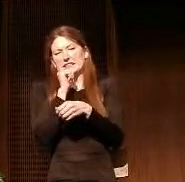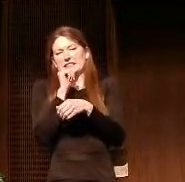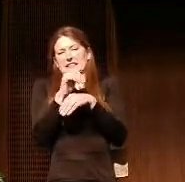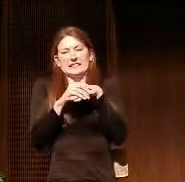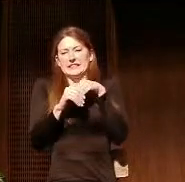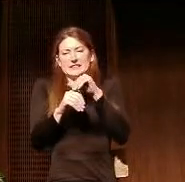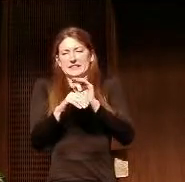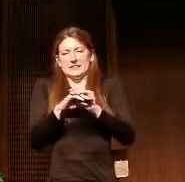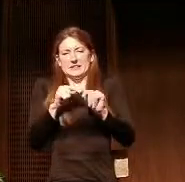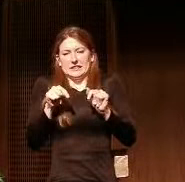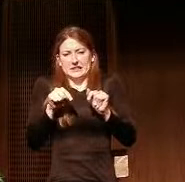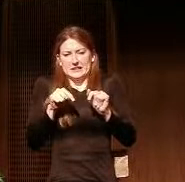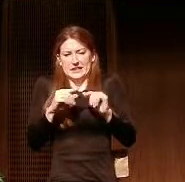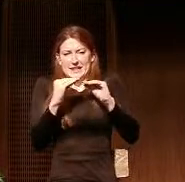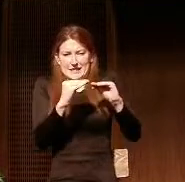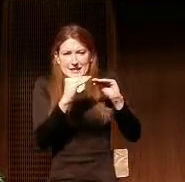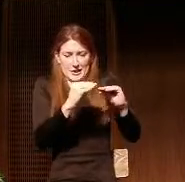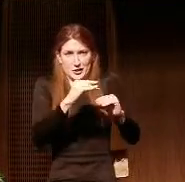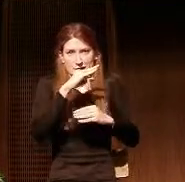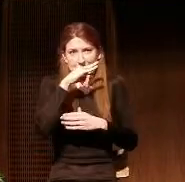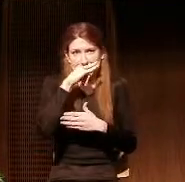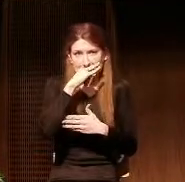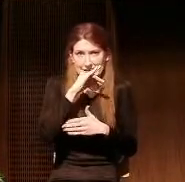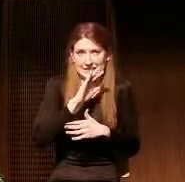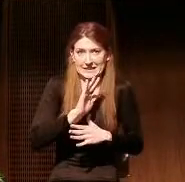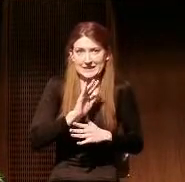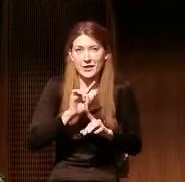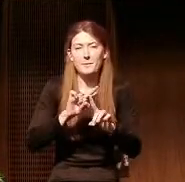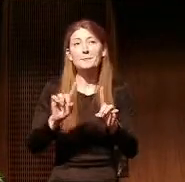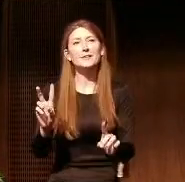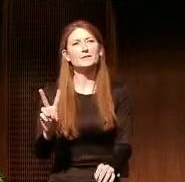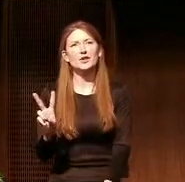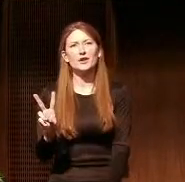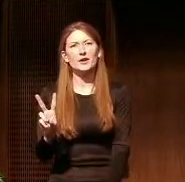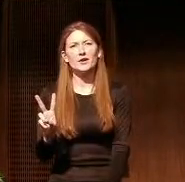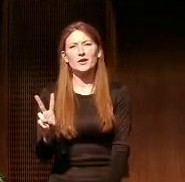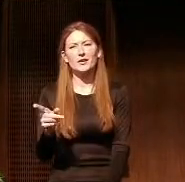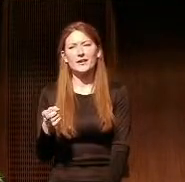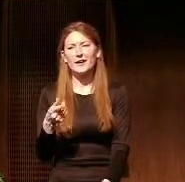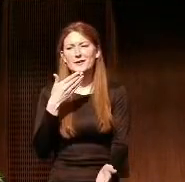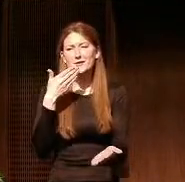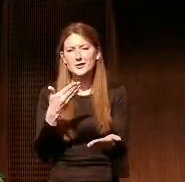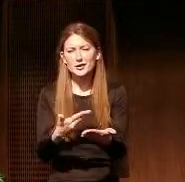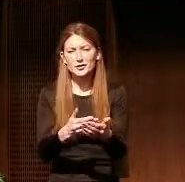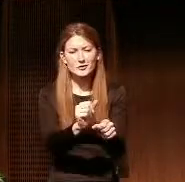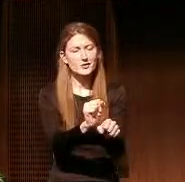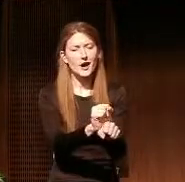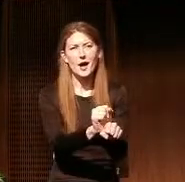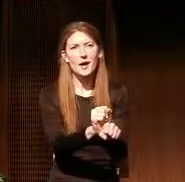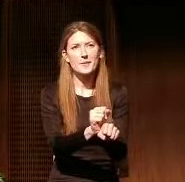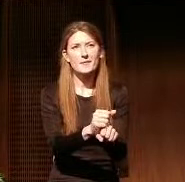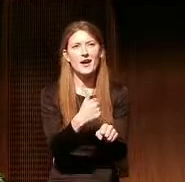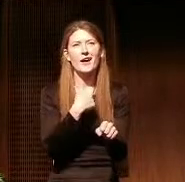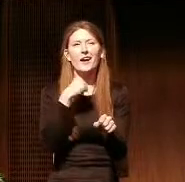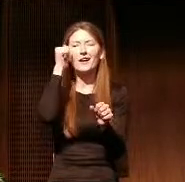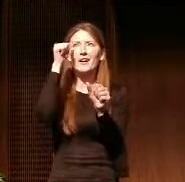But Virgil did a good job of it. And I remember attending that